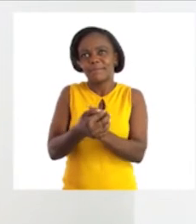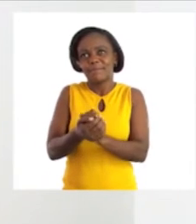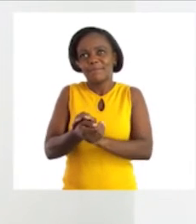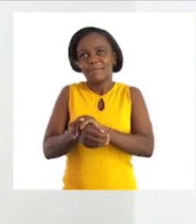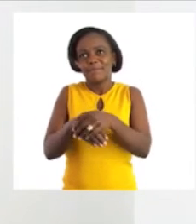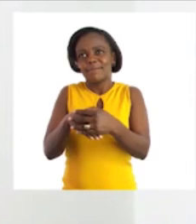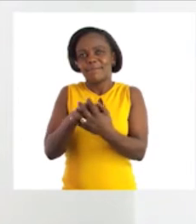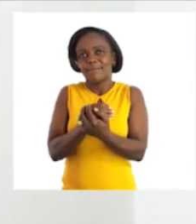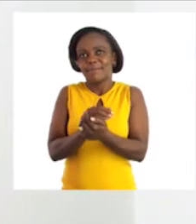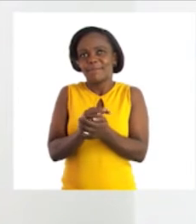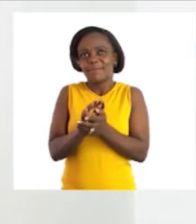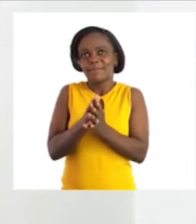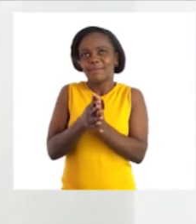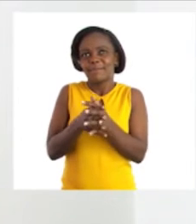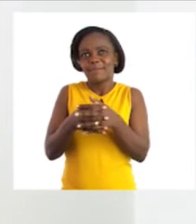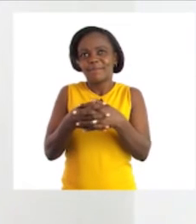fingers. That is